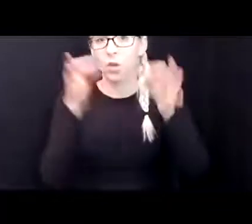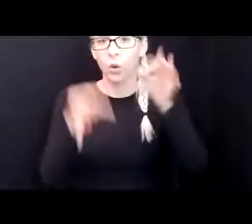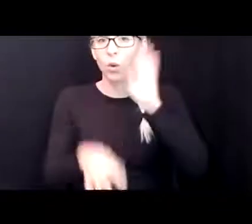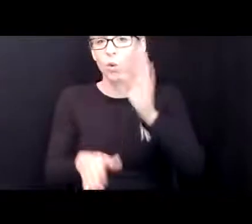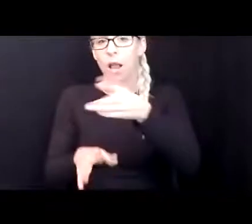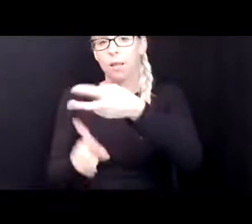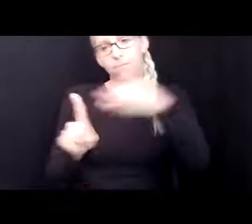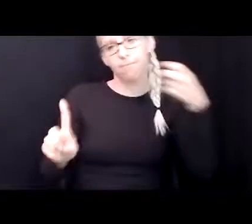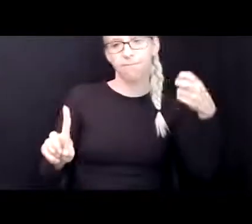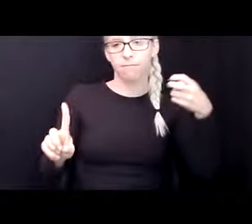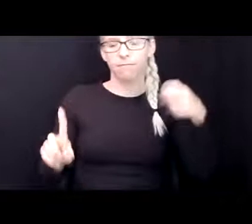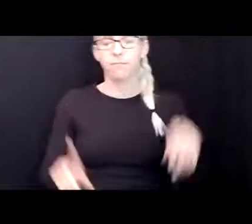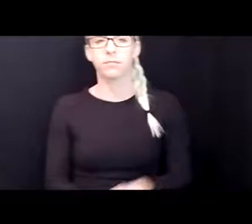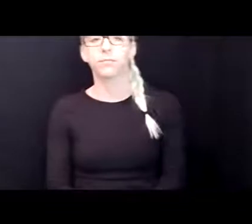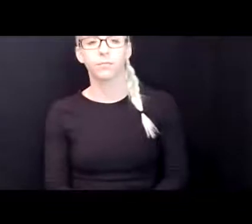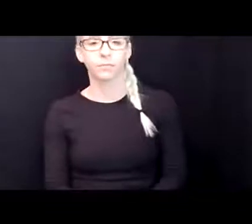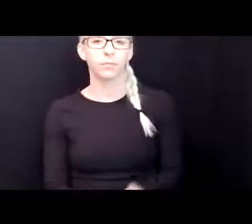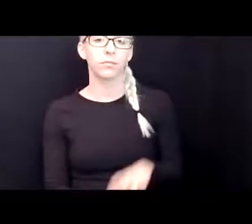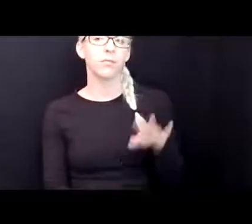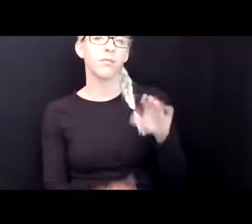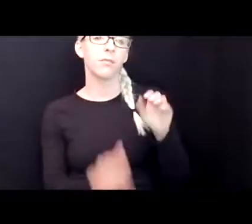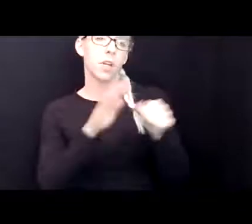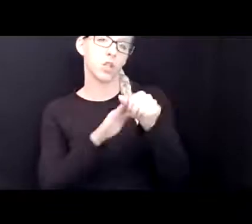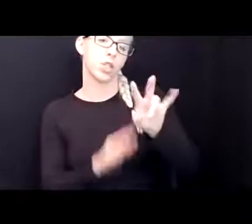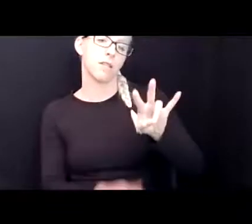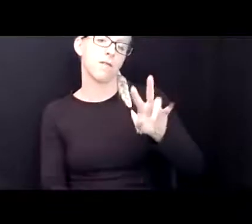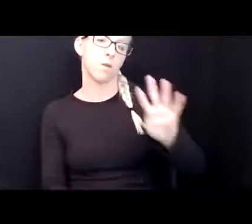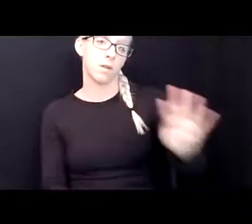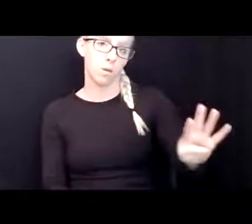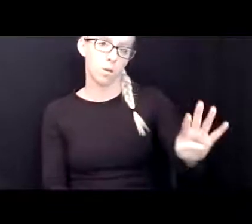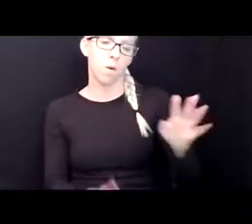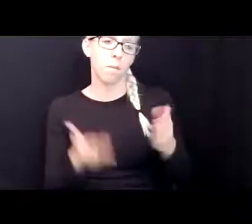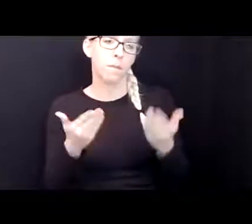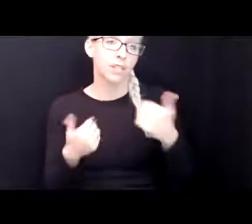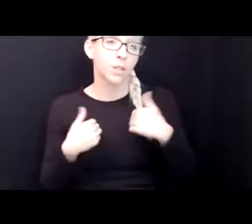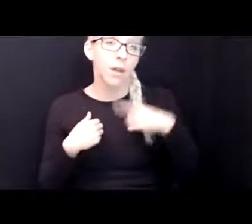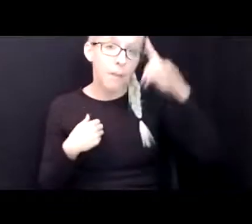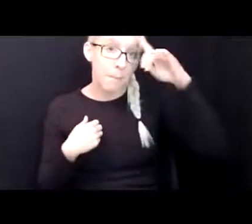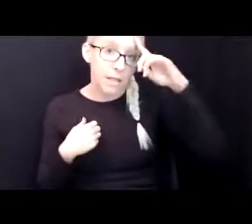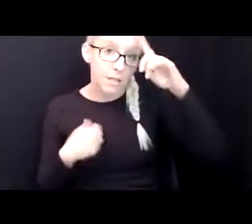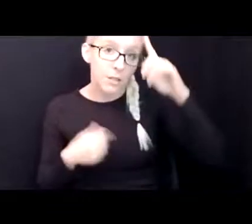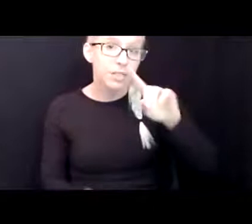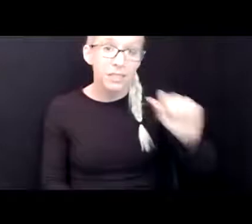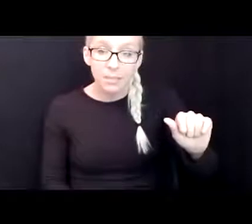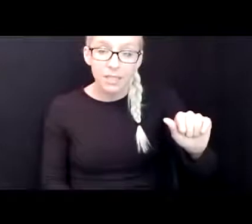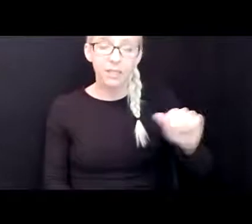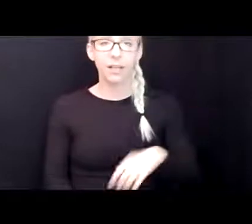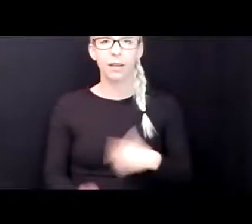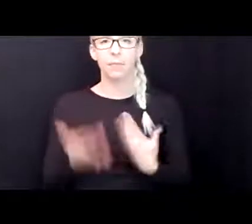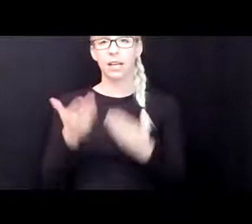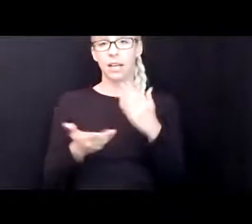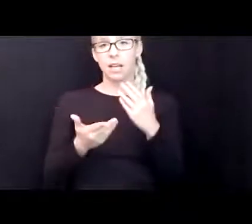the enumerated ones under 744. So just because of a mental disability, because of